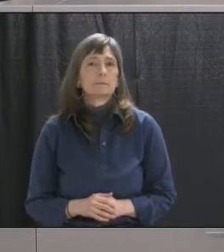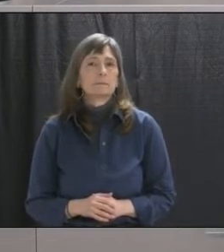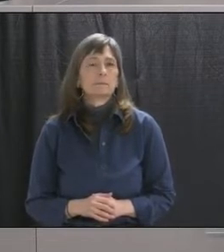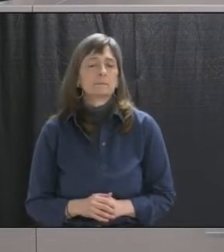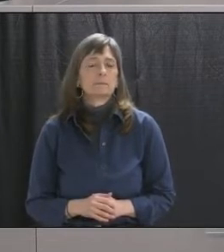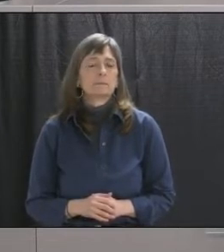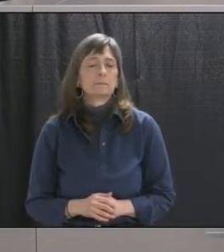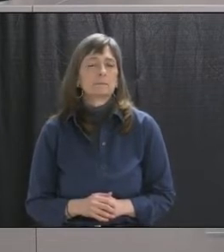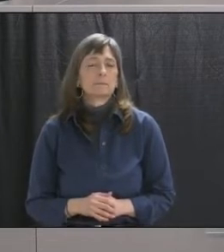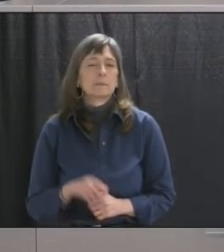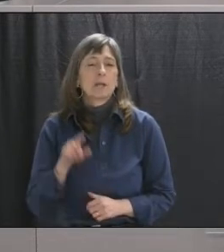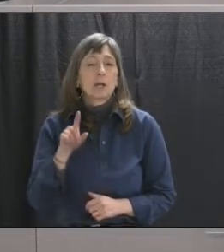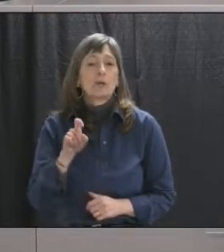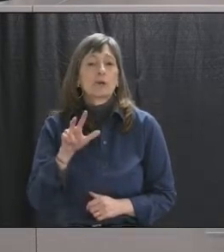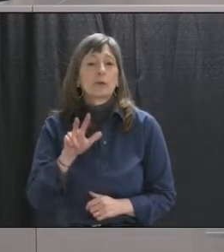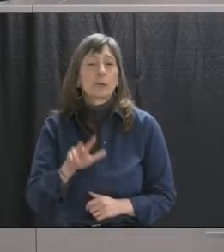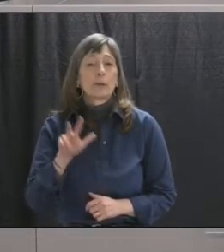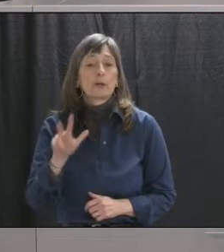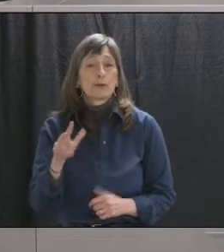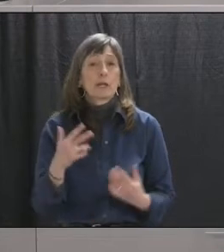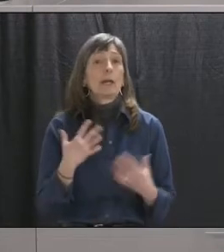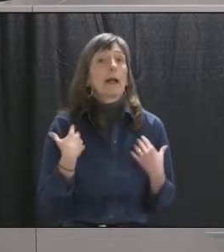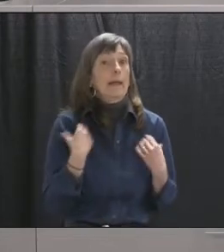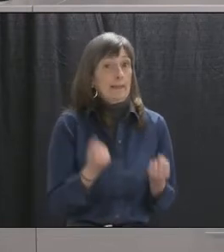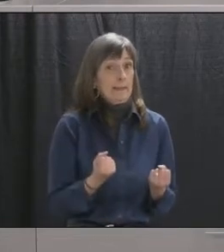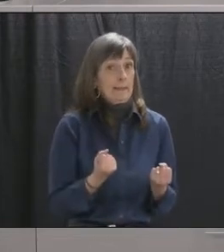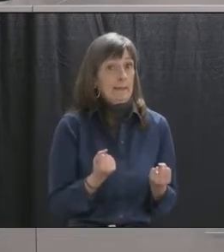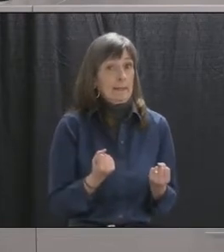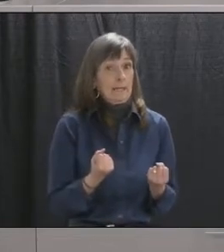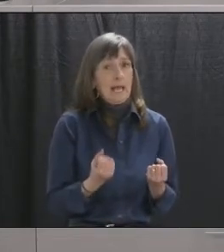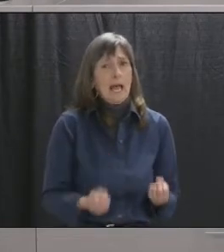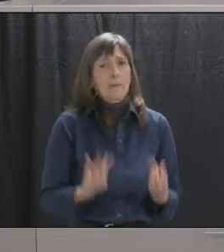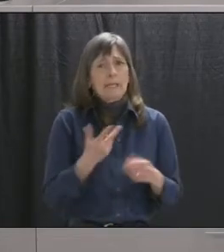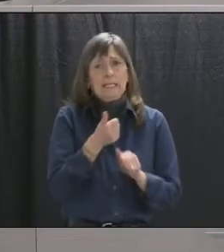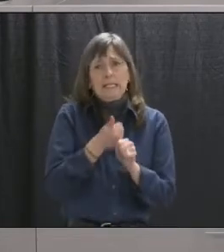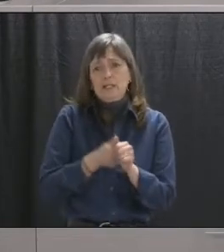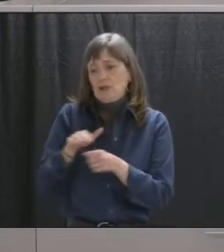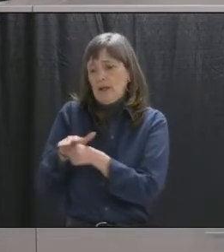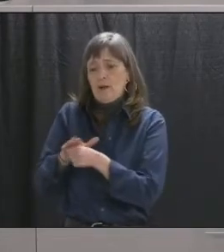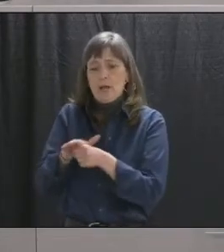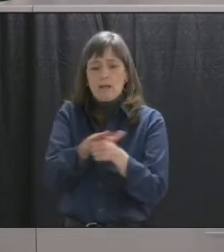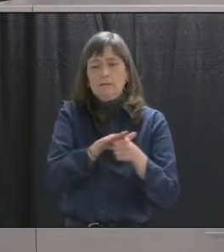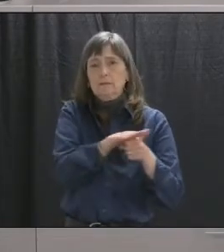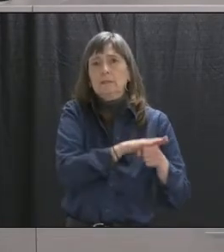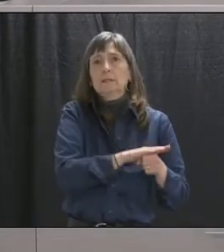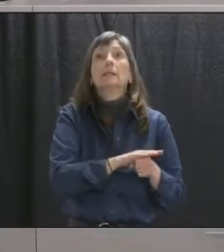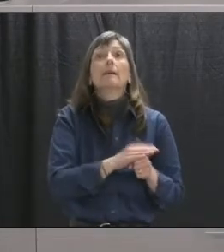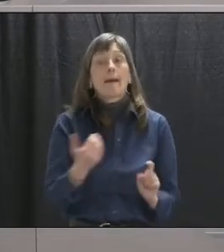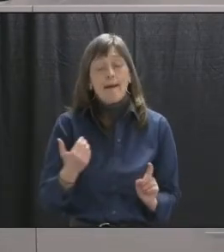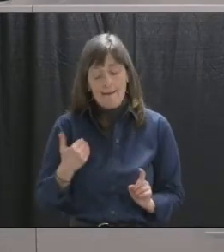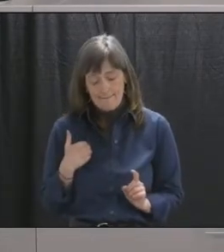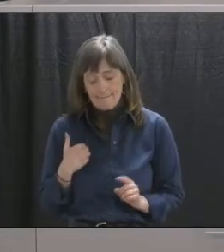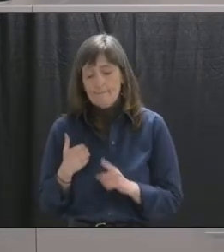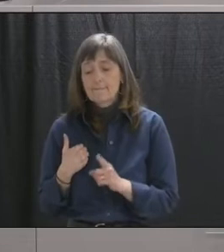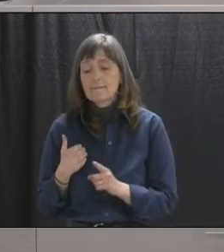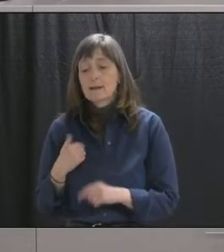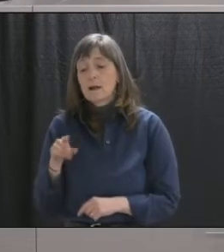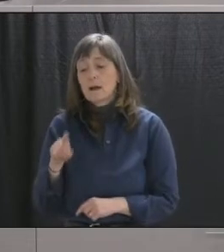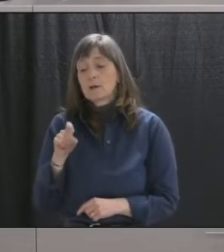Breakdown of the 133 recovered cases per region. I have that, Kellyanne. We